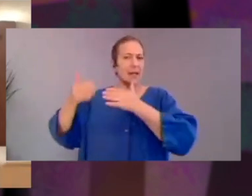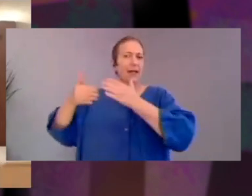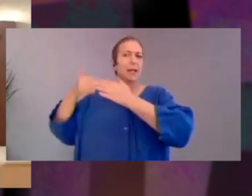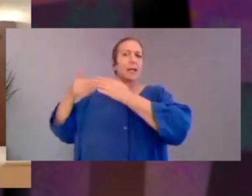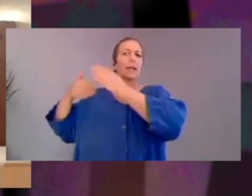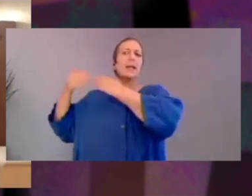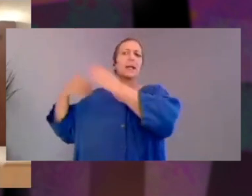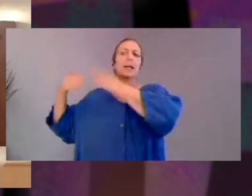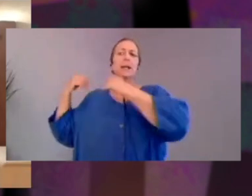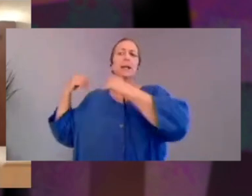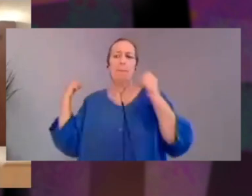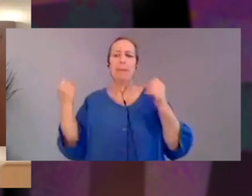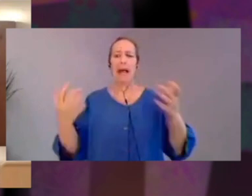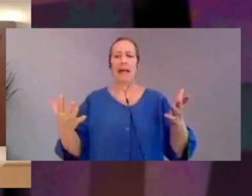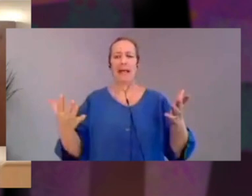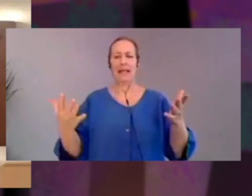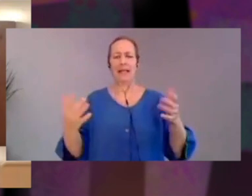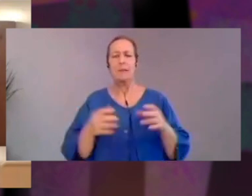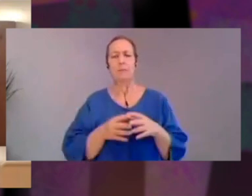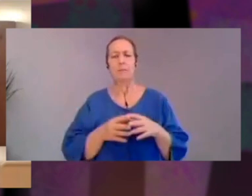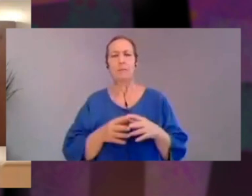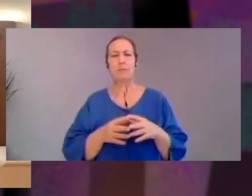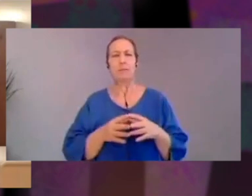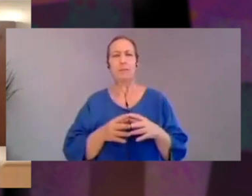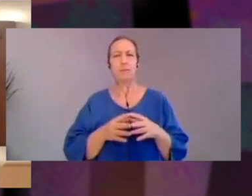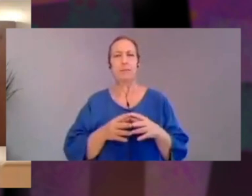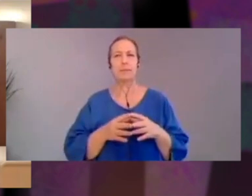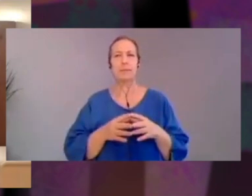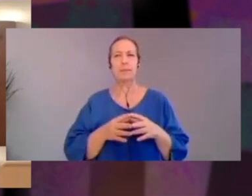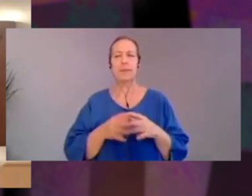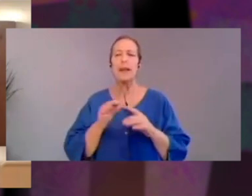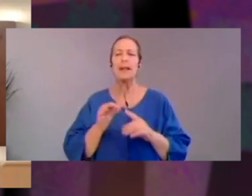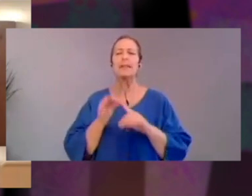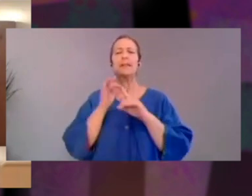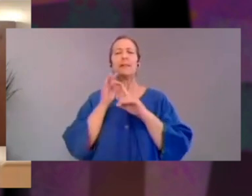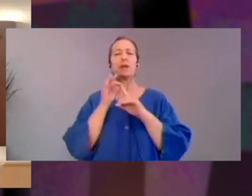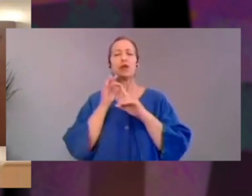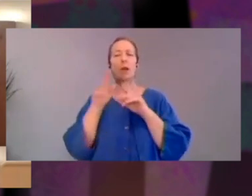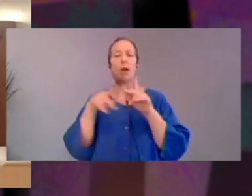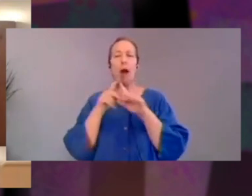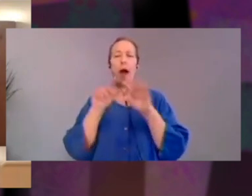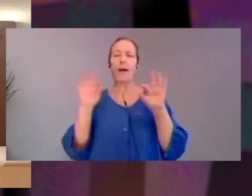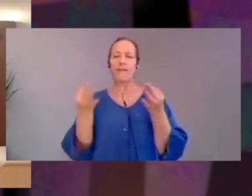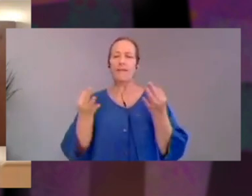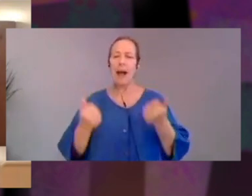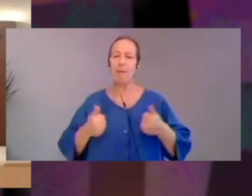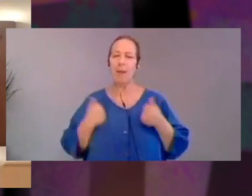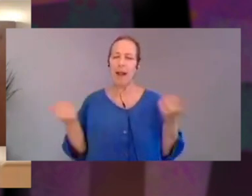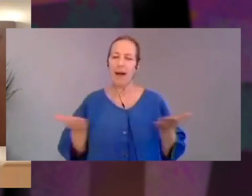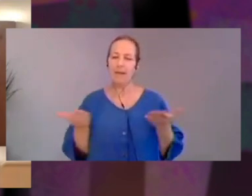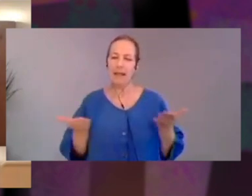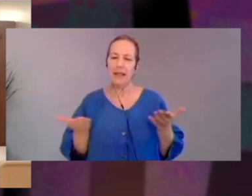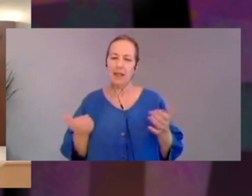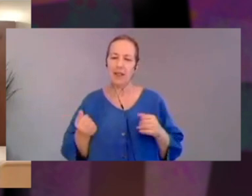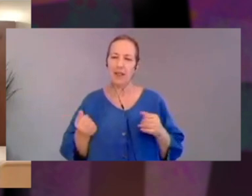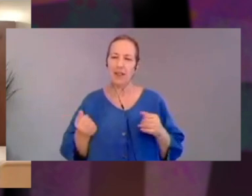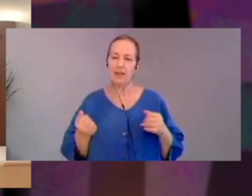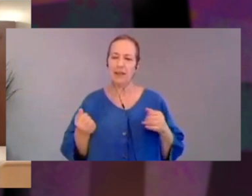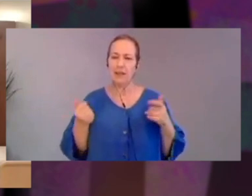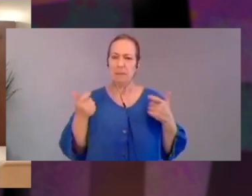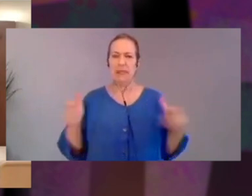particular kind of family life here. Big extended families.